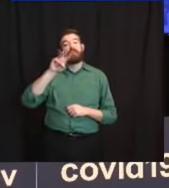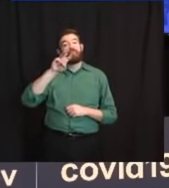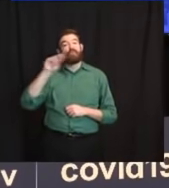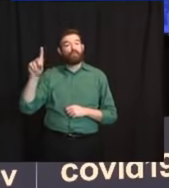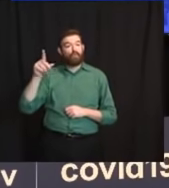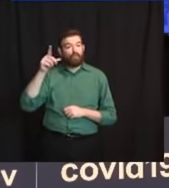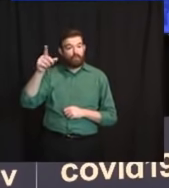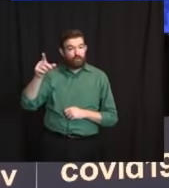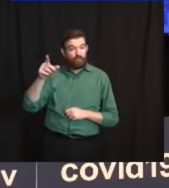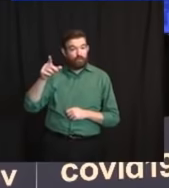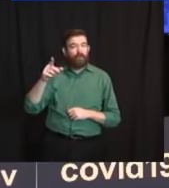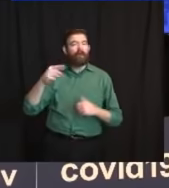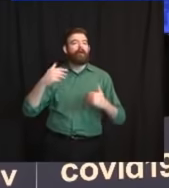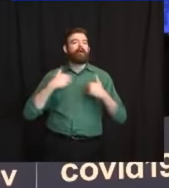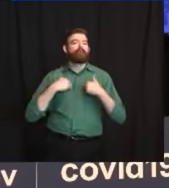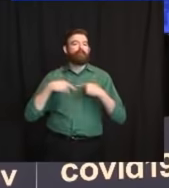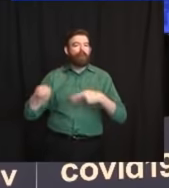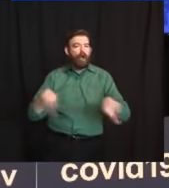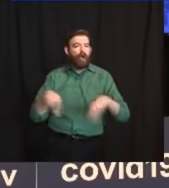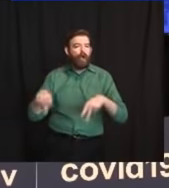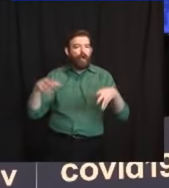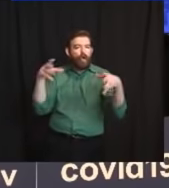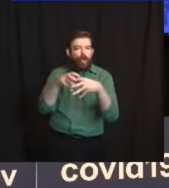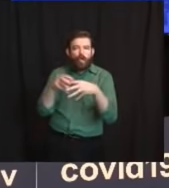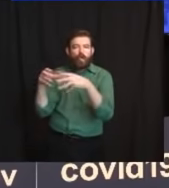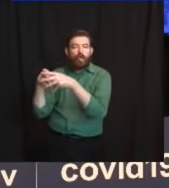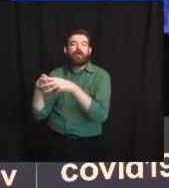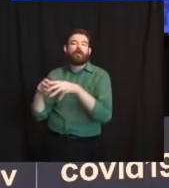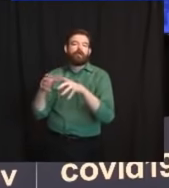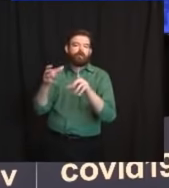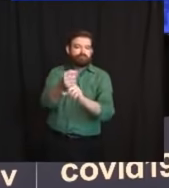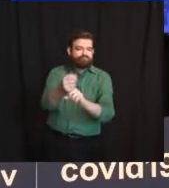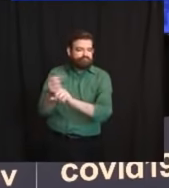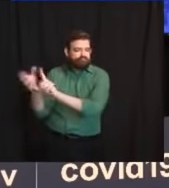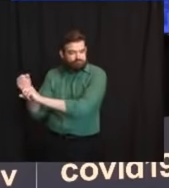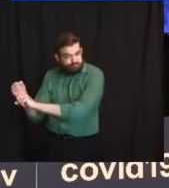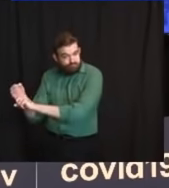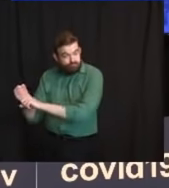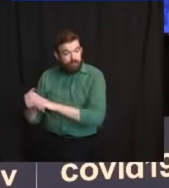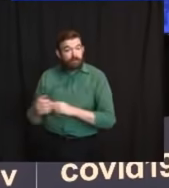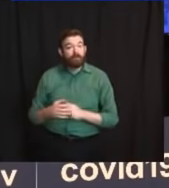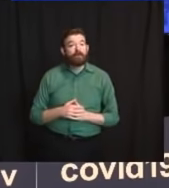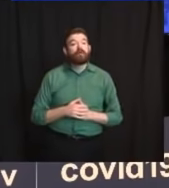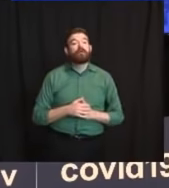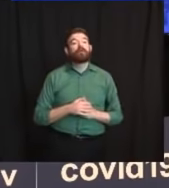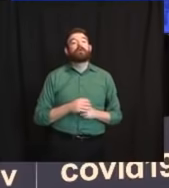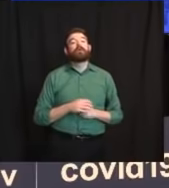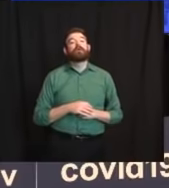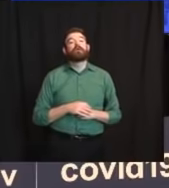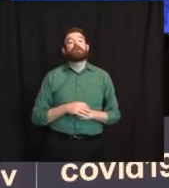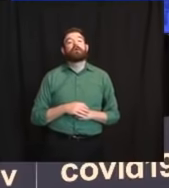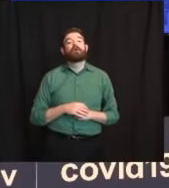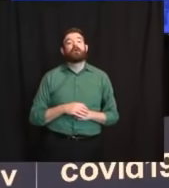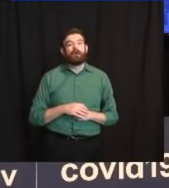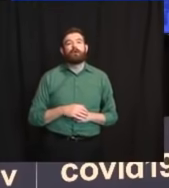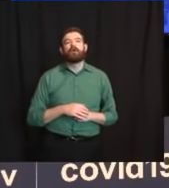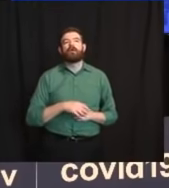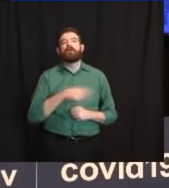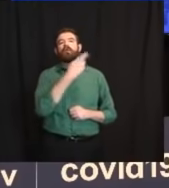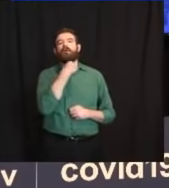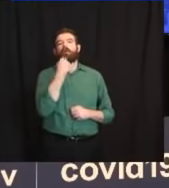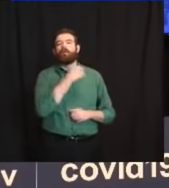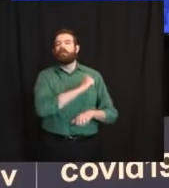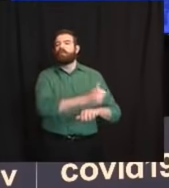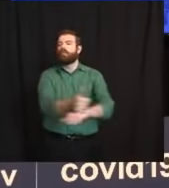cited for having tables outside for customers to eat. And I'll just add to your comments with